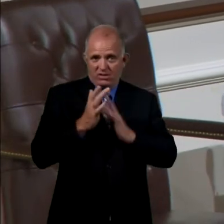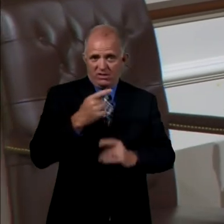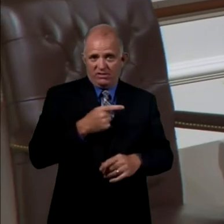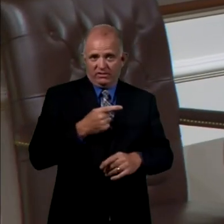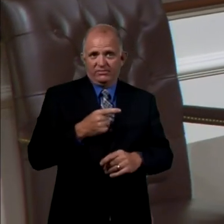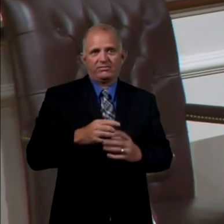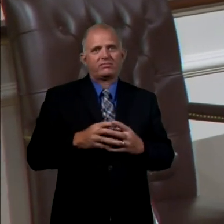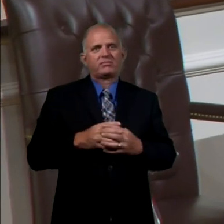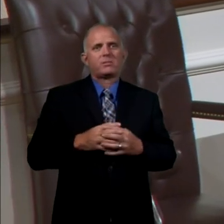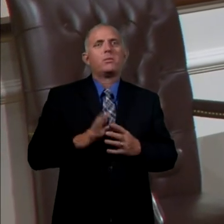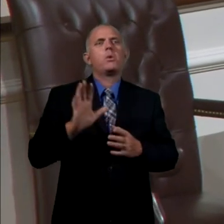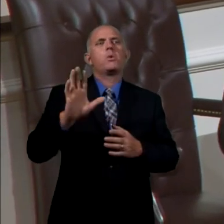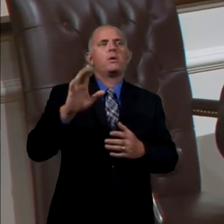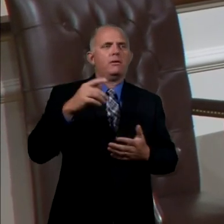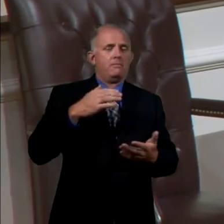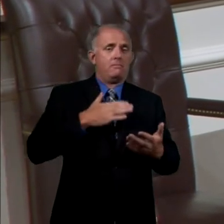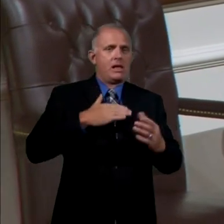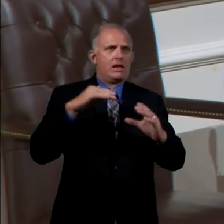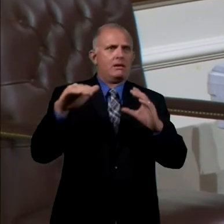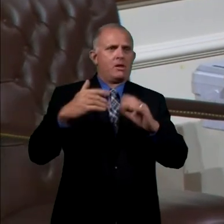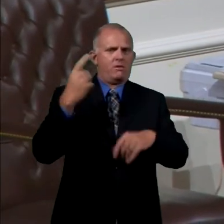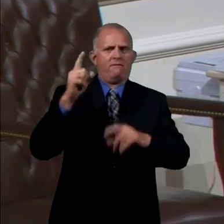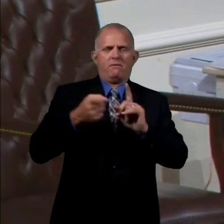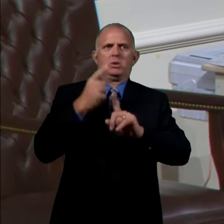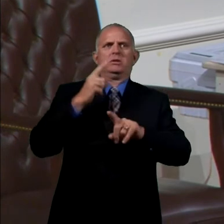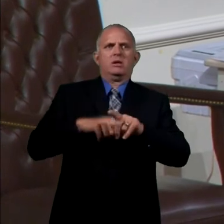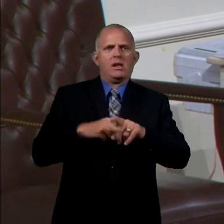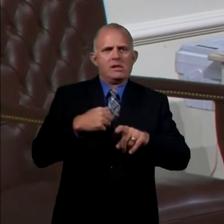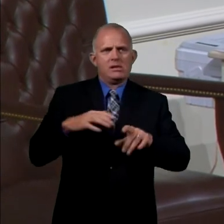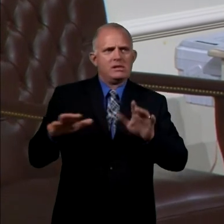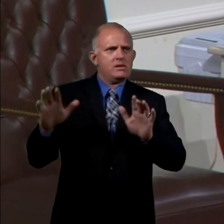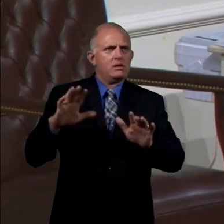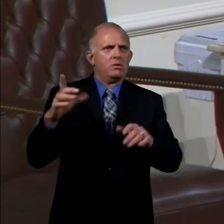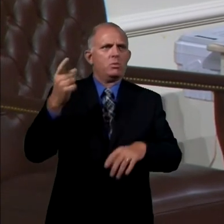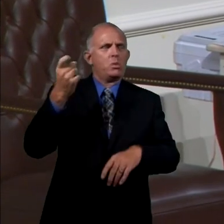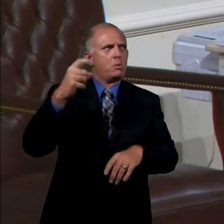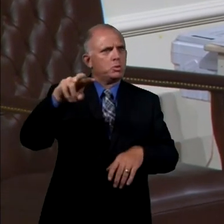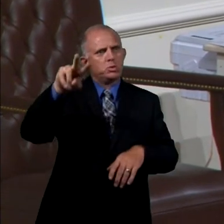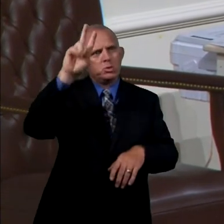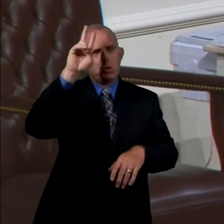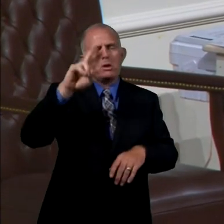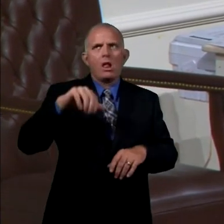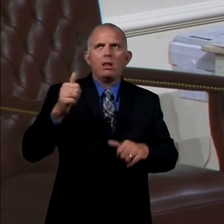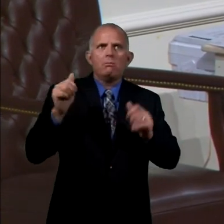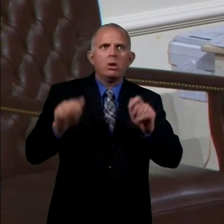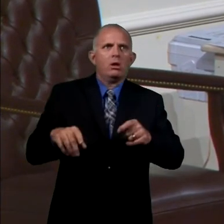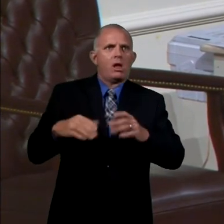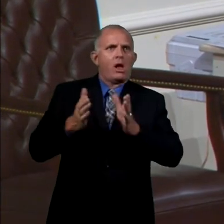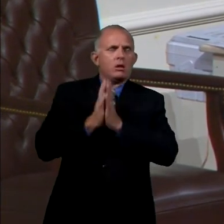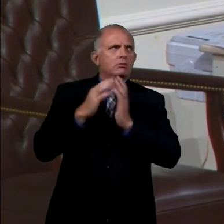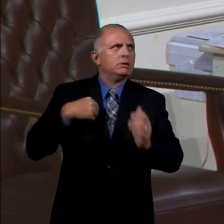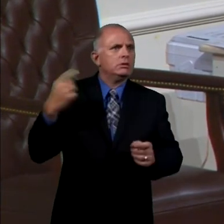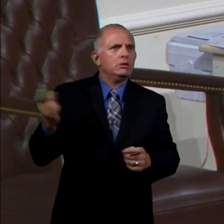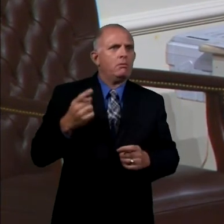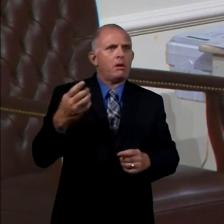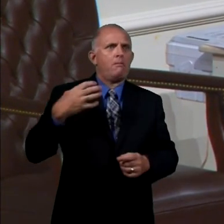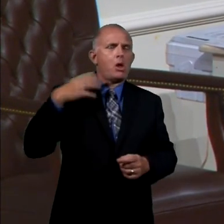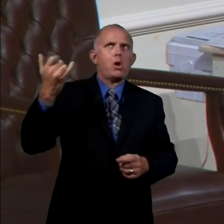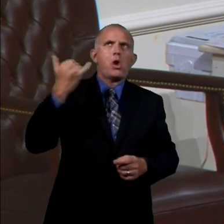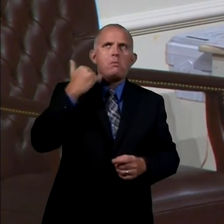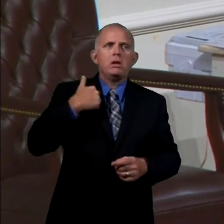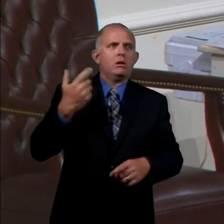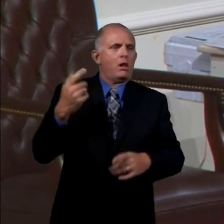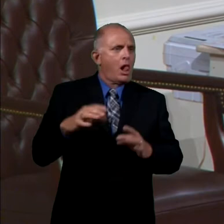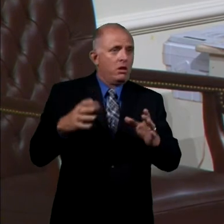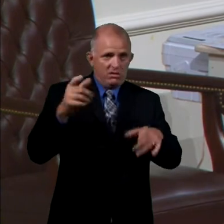my email one more time. Man, I've got to check. If I get one more stupid text message from someone else wanting more thing, if my boss calls me one more time, if my employees call me